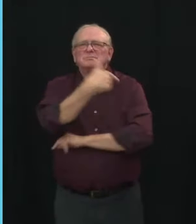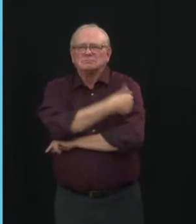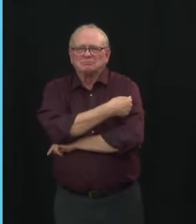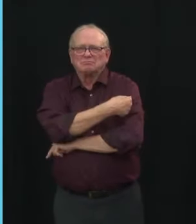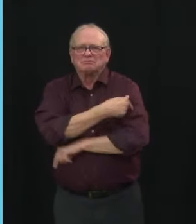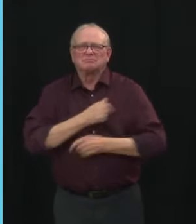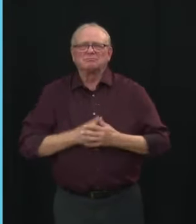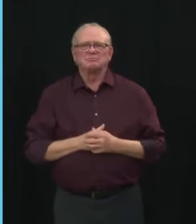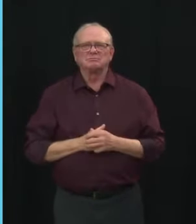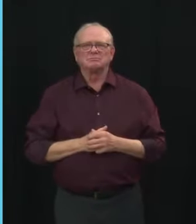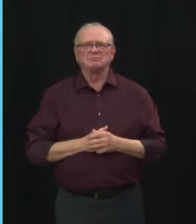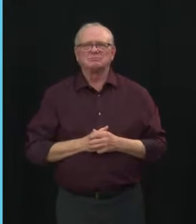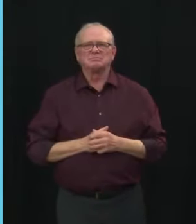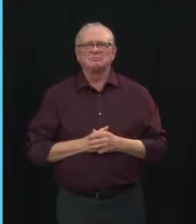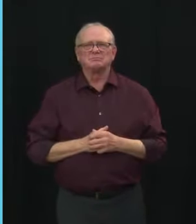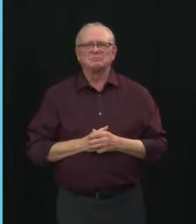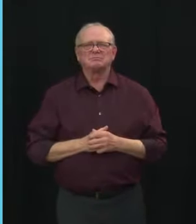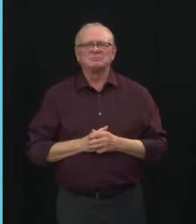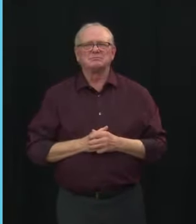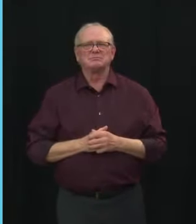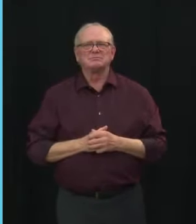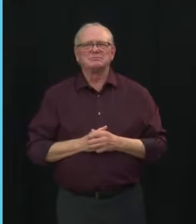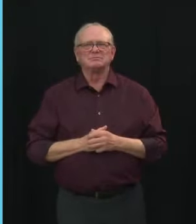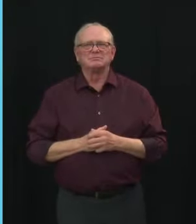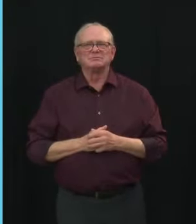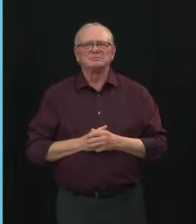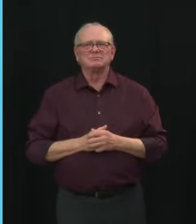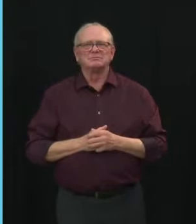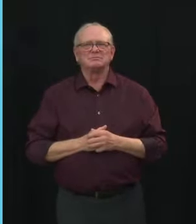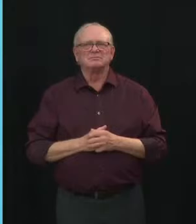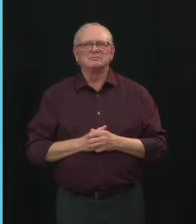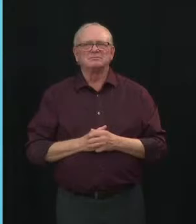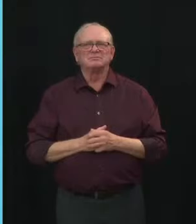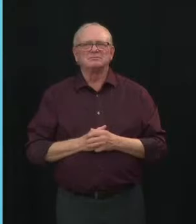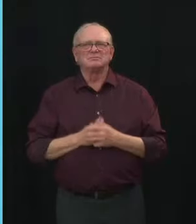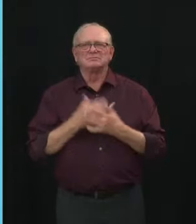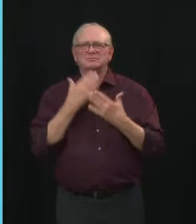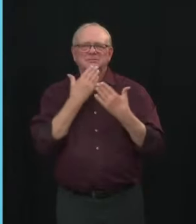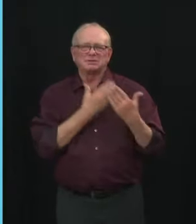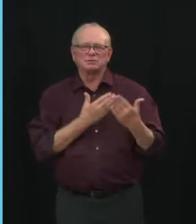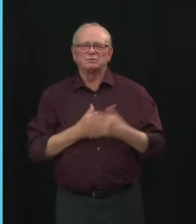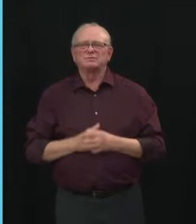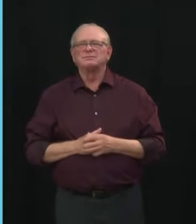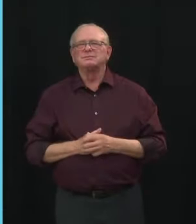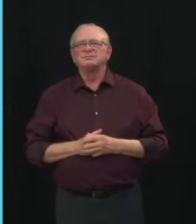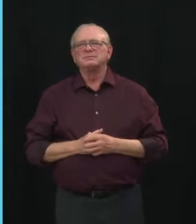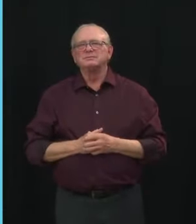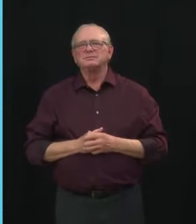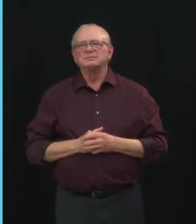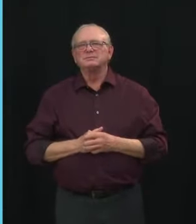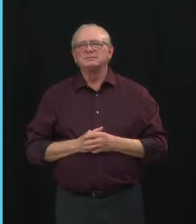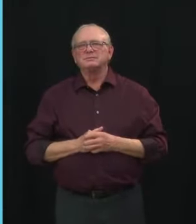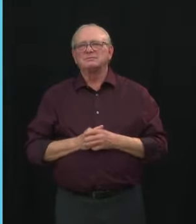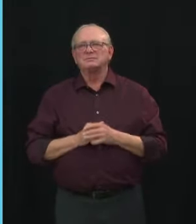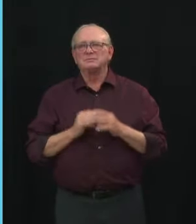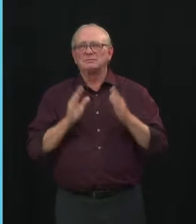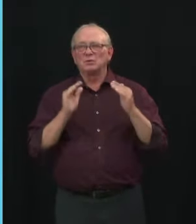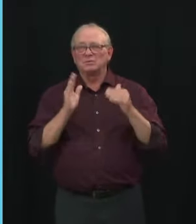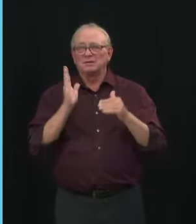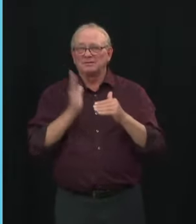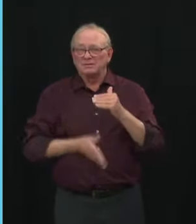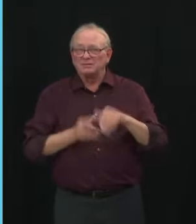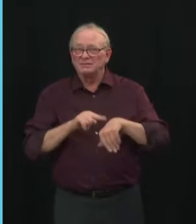available evidence at that time. Thanks, Dr. Hinshaw. We were hoping to wrap up by 4, so we'll take one last call,